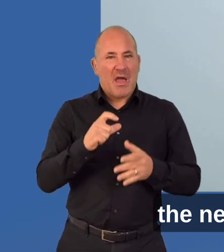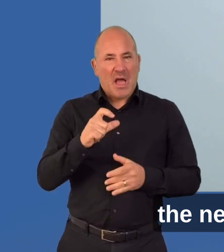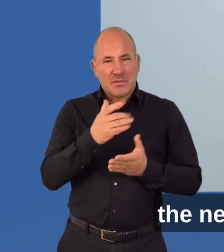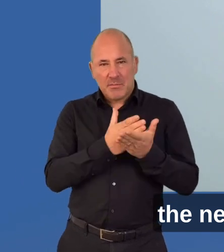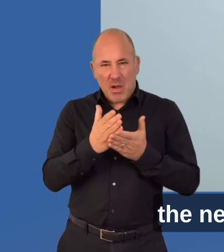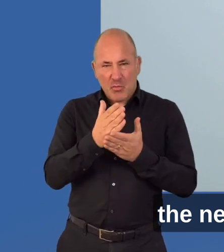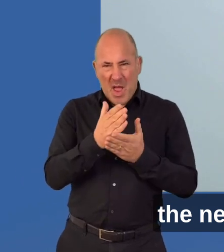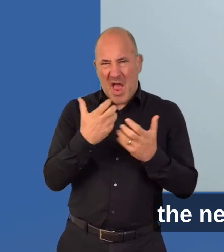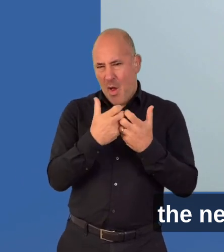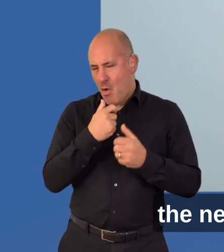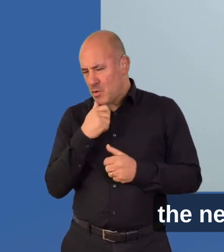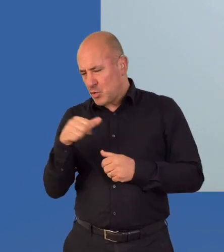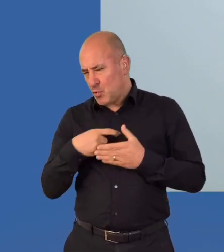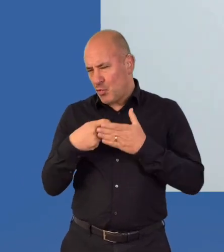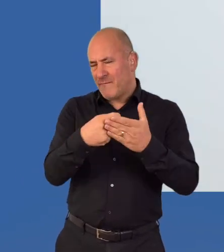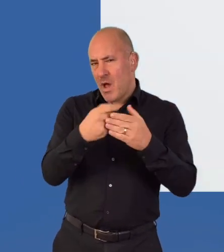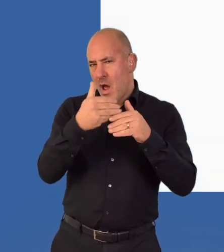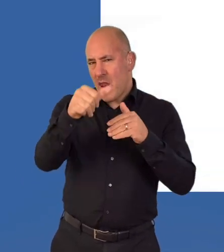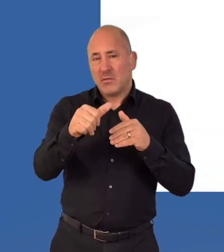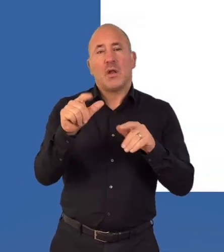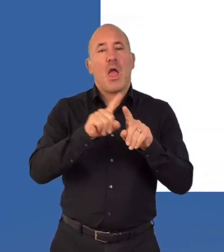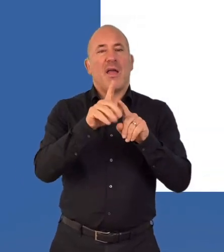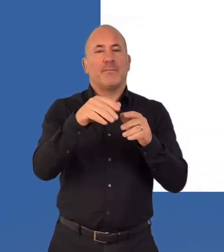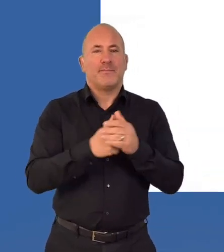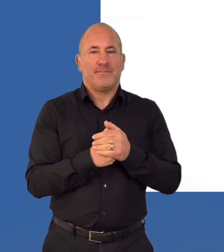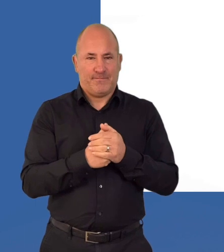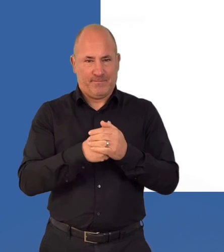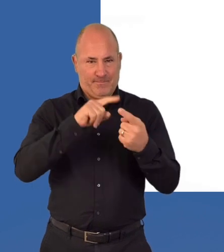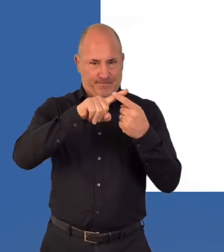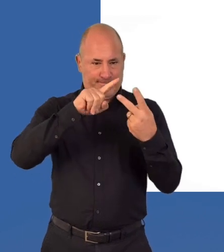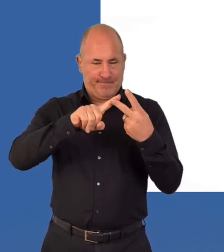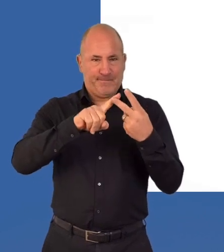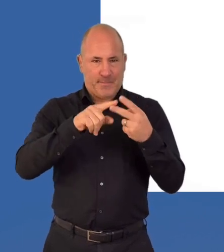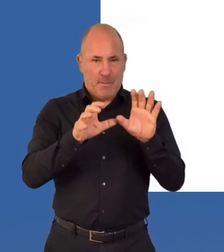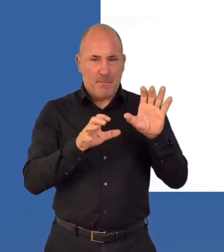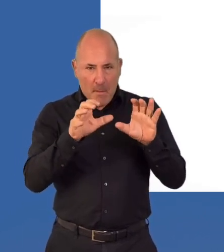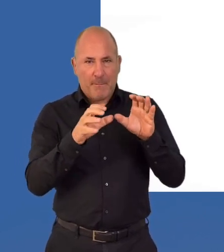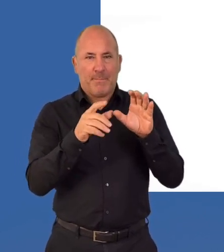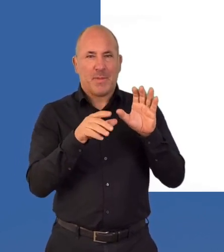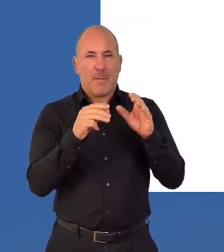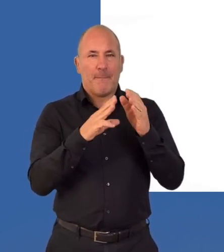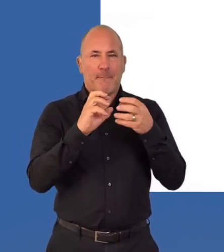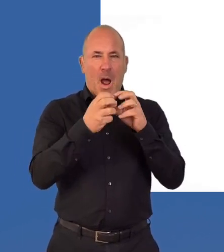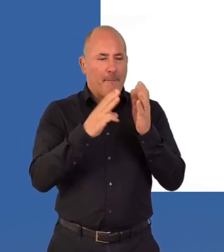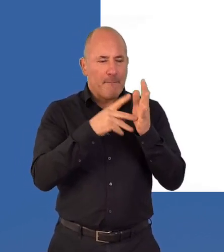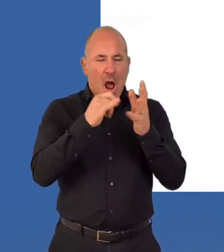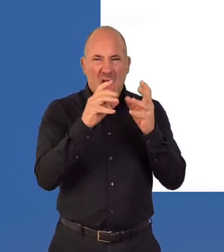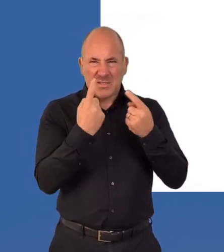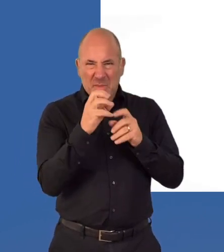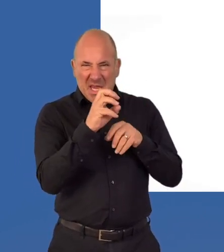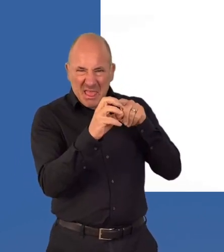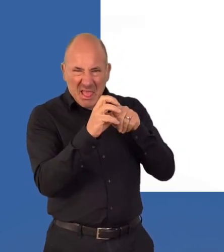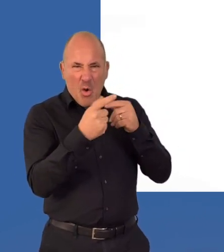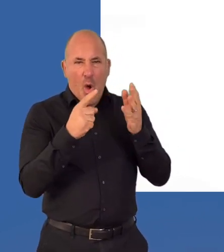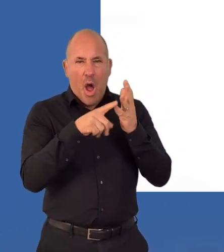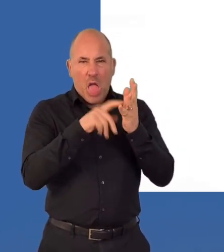GI cancer pathway include the following. The first 2, anal, rectal mass and anal ulceration, do